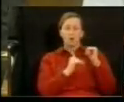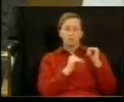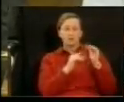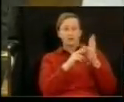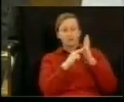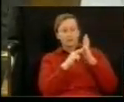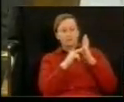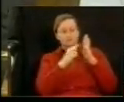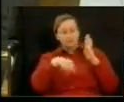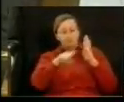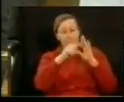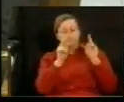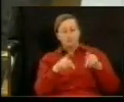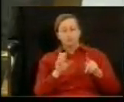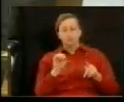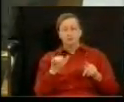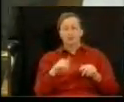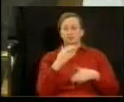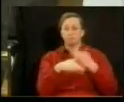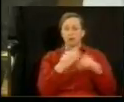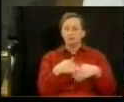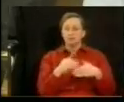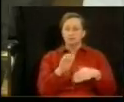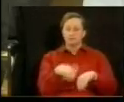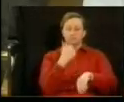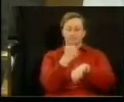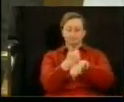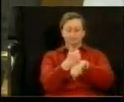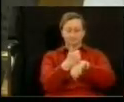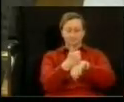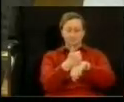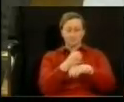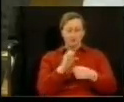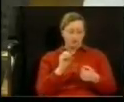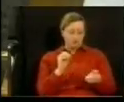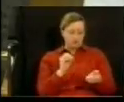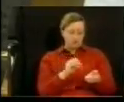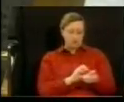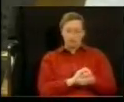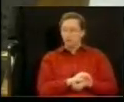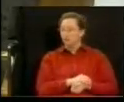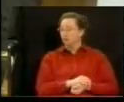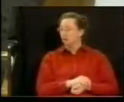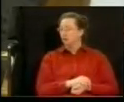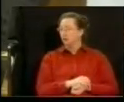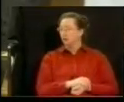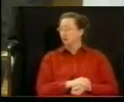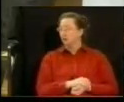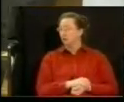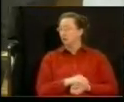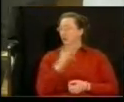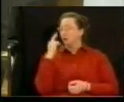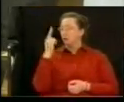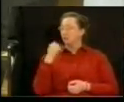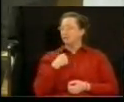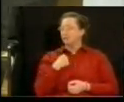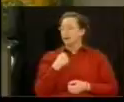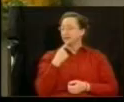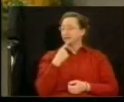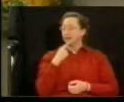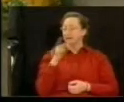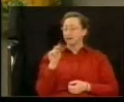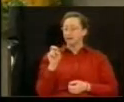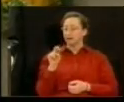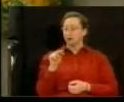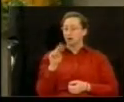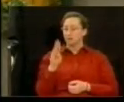the process of which we have set up. Mr. Smith, may I? Go ahead. The reason I made it non-binding is to make it